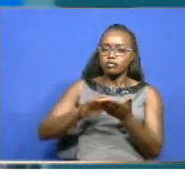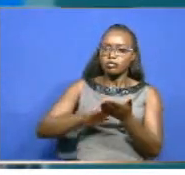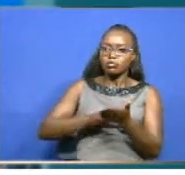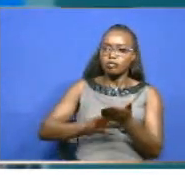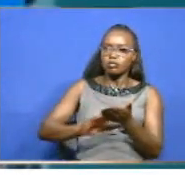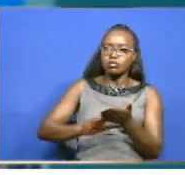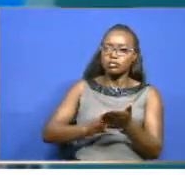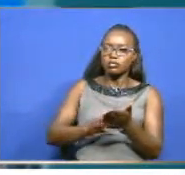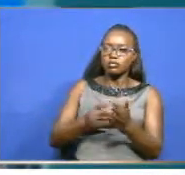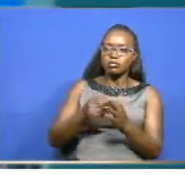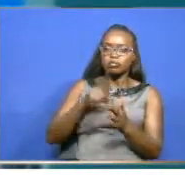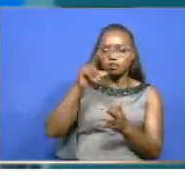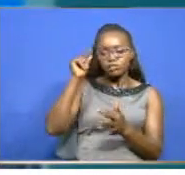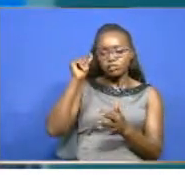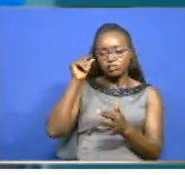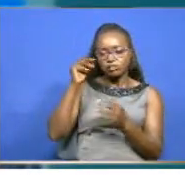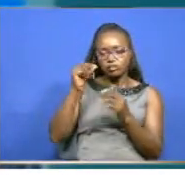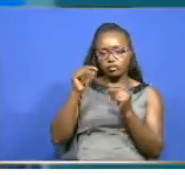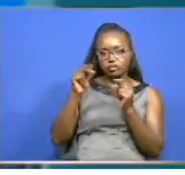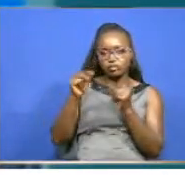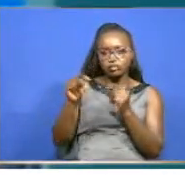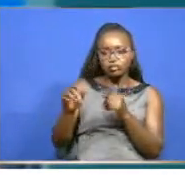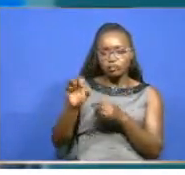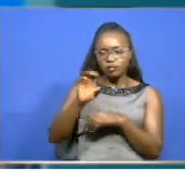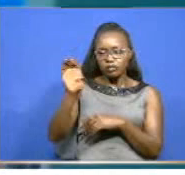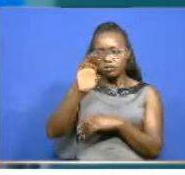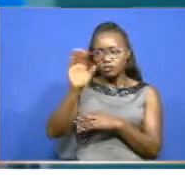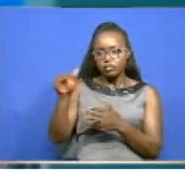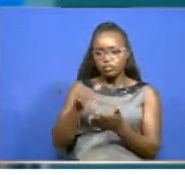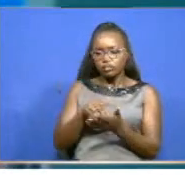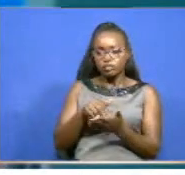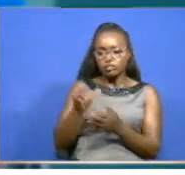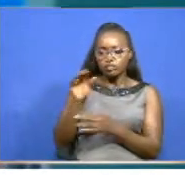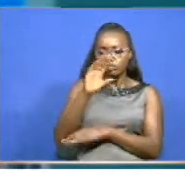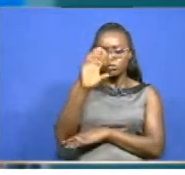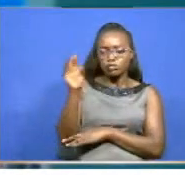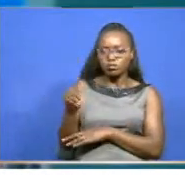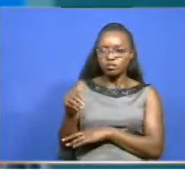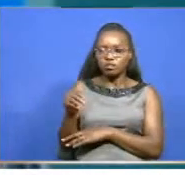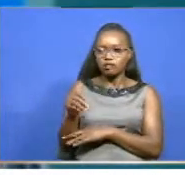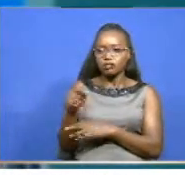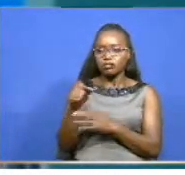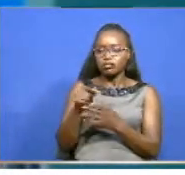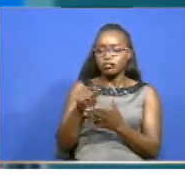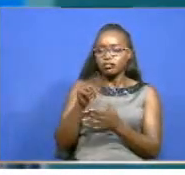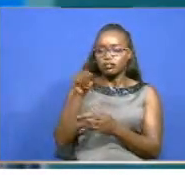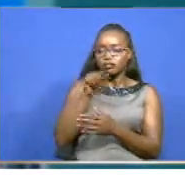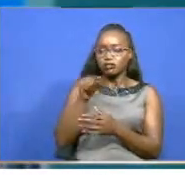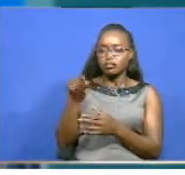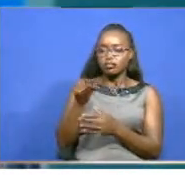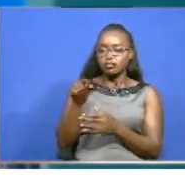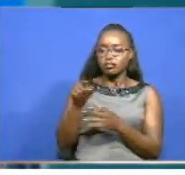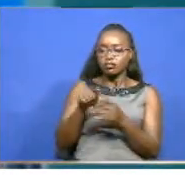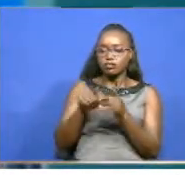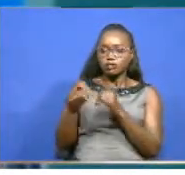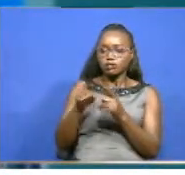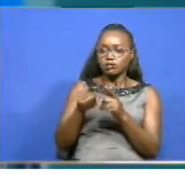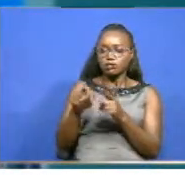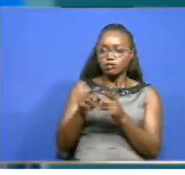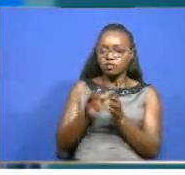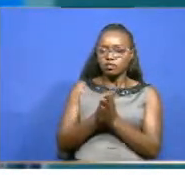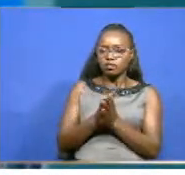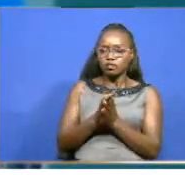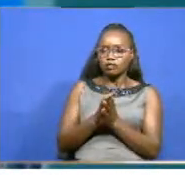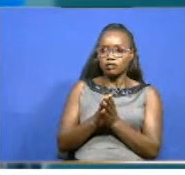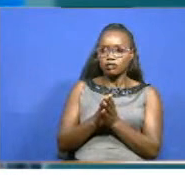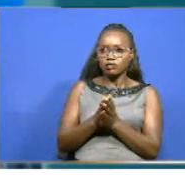from Mombasa to East and Central Africa. And that's where they stop. And therefore, the transportation hub